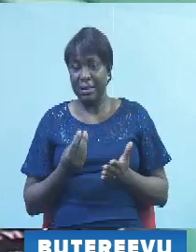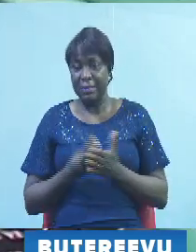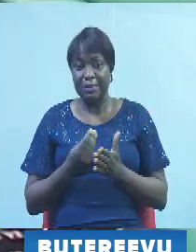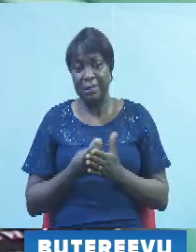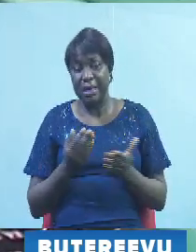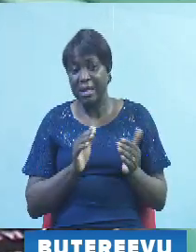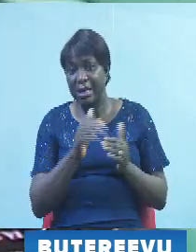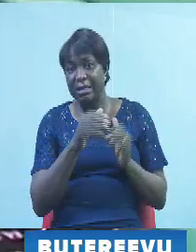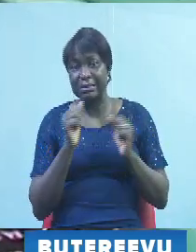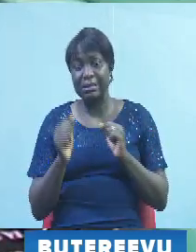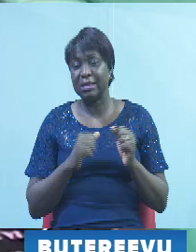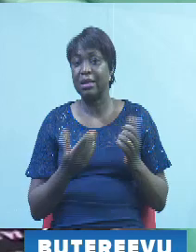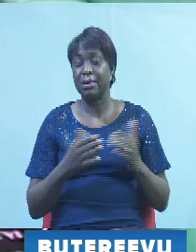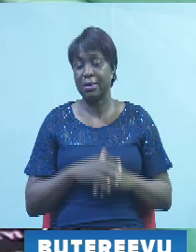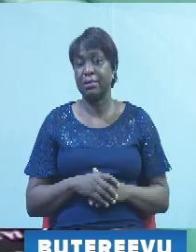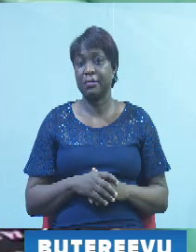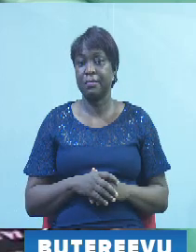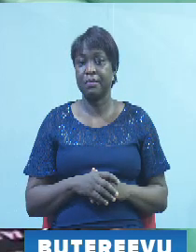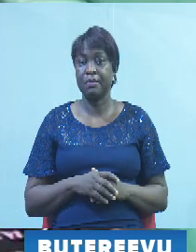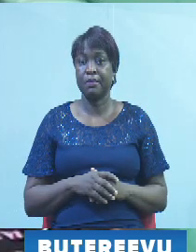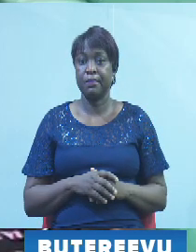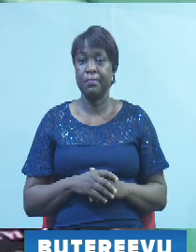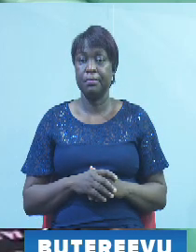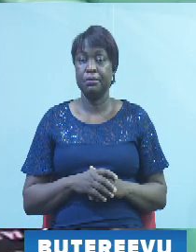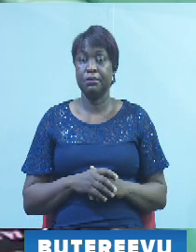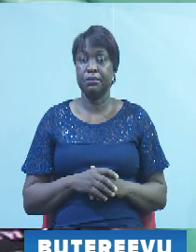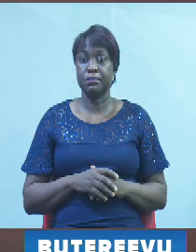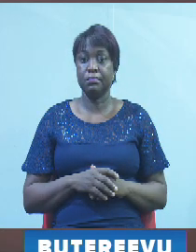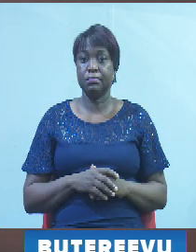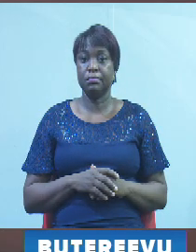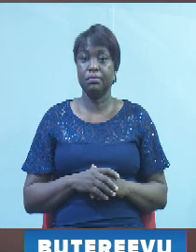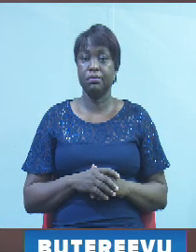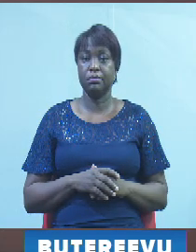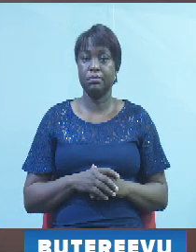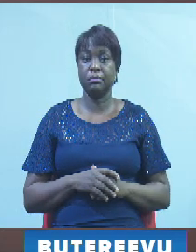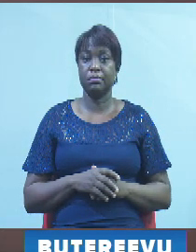kaafuna. Nga tukyali mu